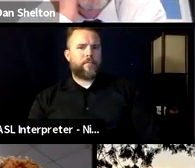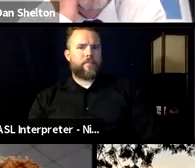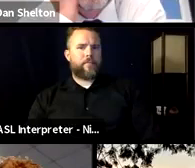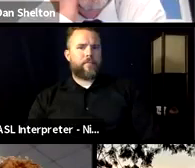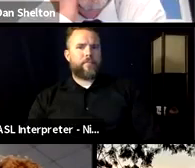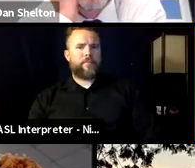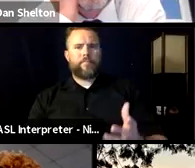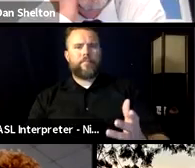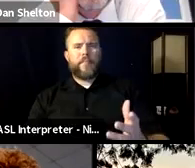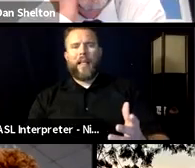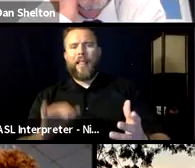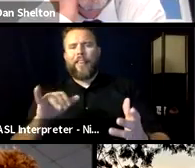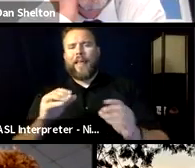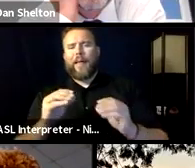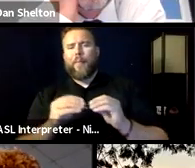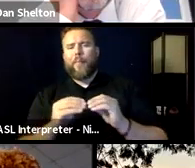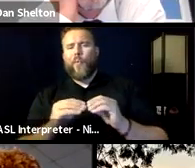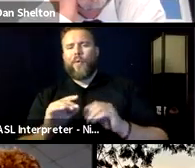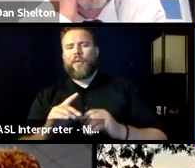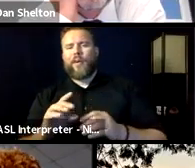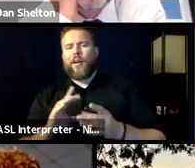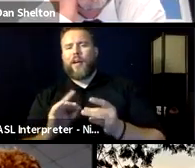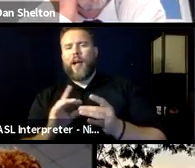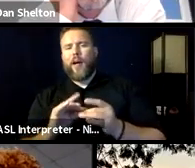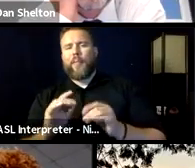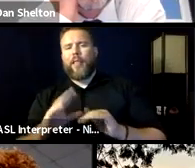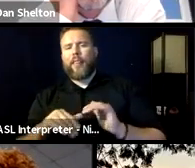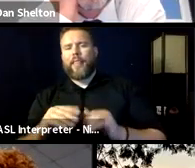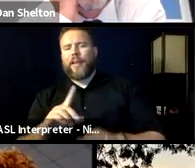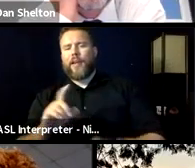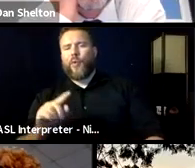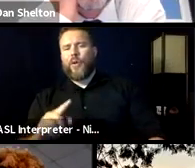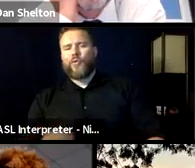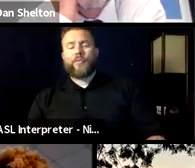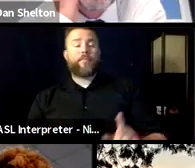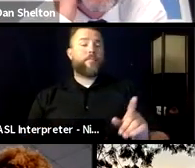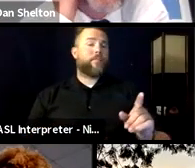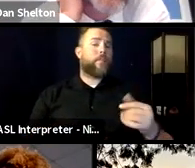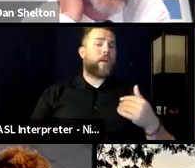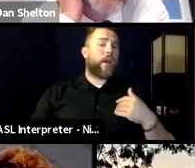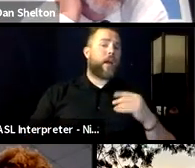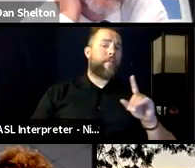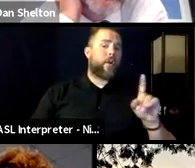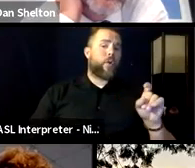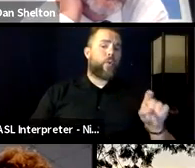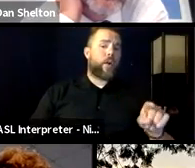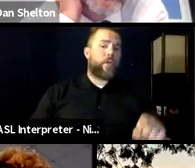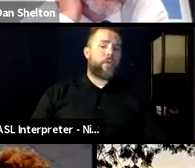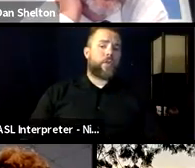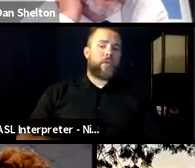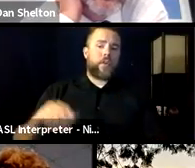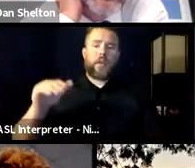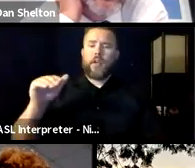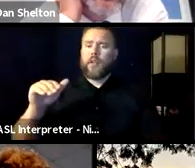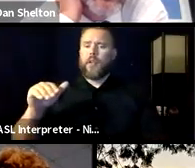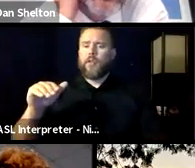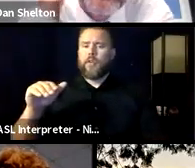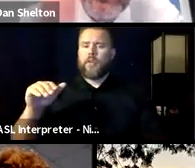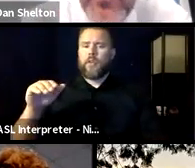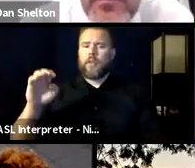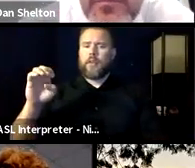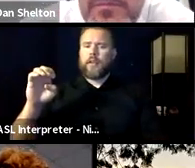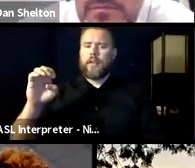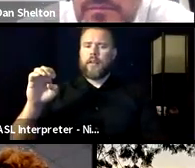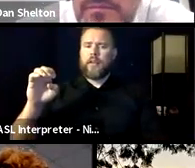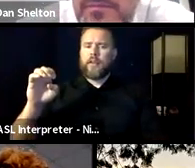than questions, I think. But yeah. I do have a question for Dr. Akins. Dr. Akins, also, would you be